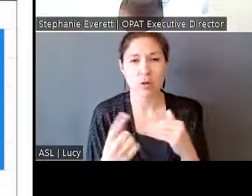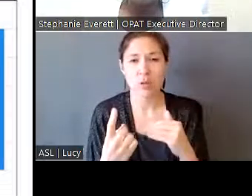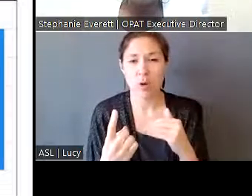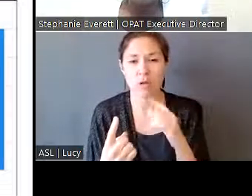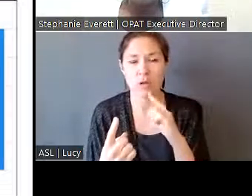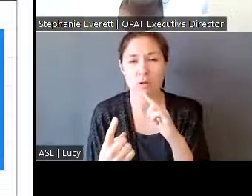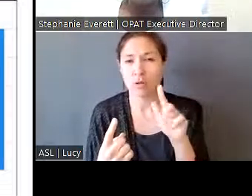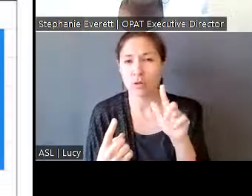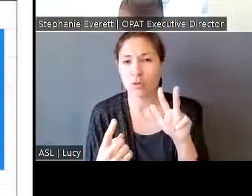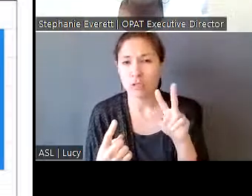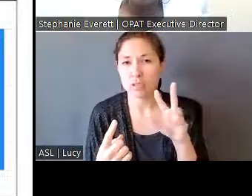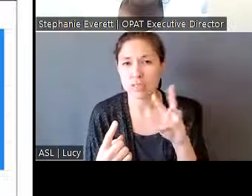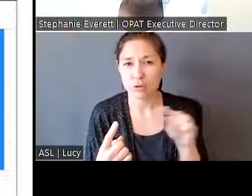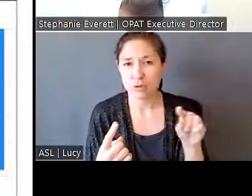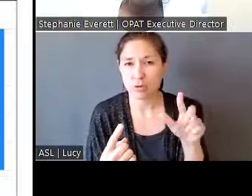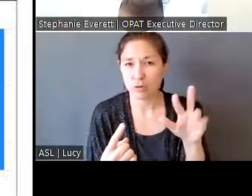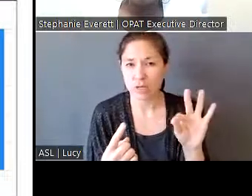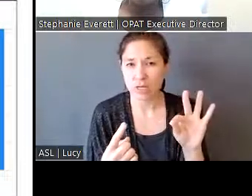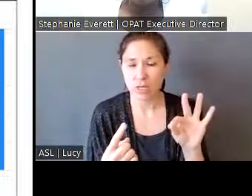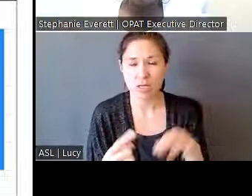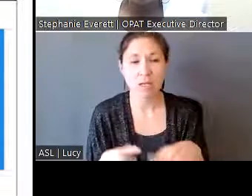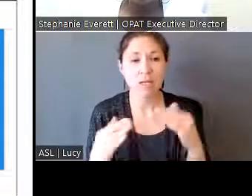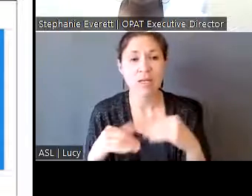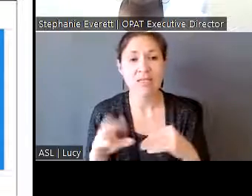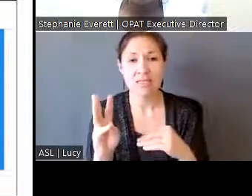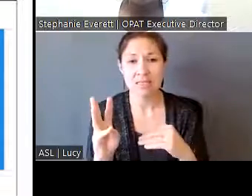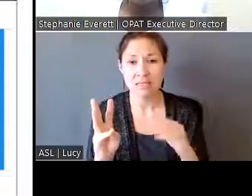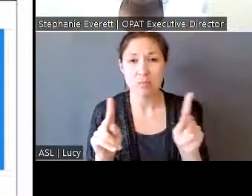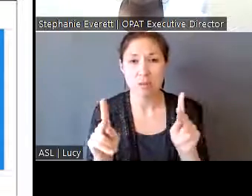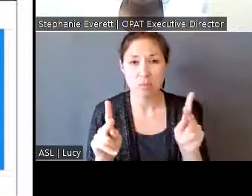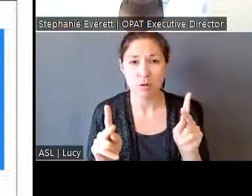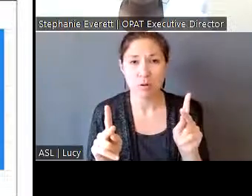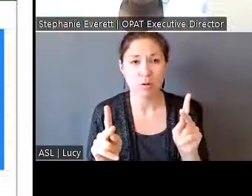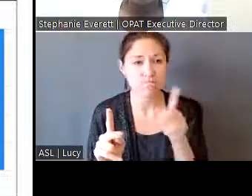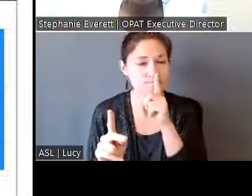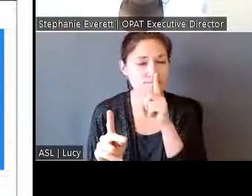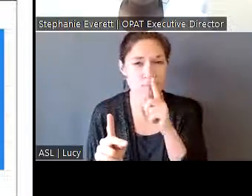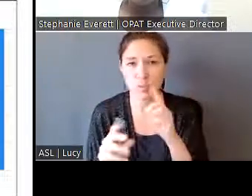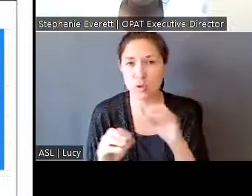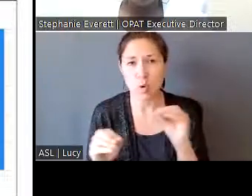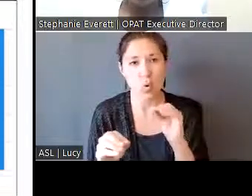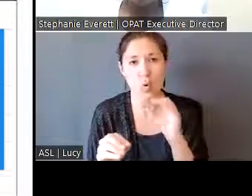39, and 6 complainants decided not to disclose.